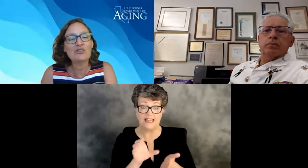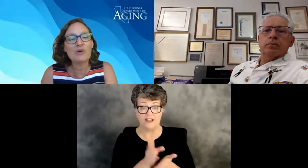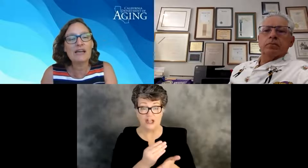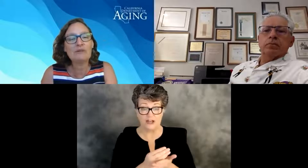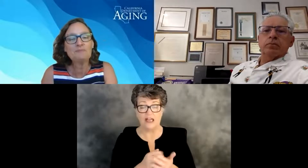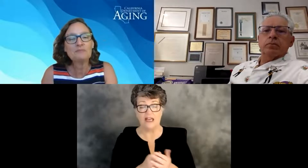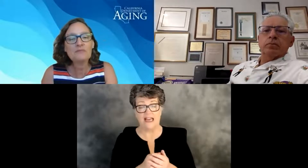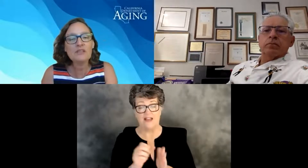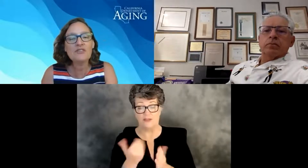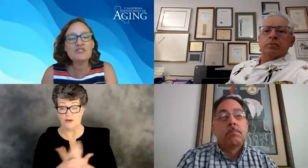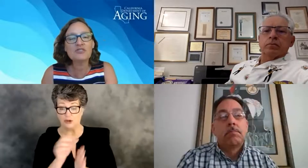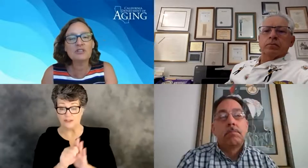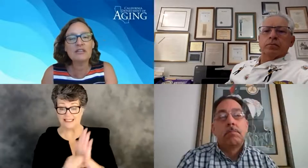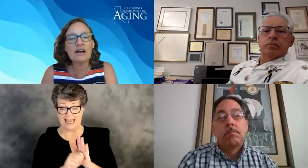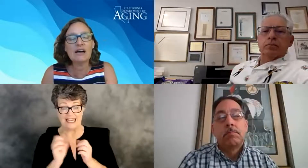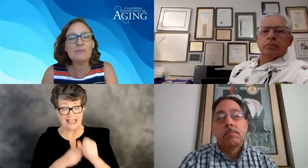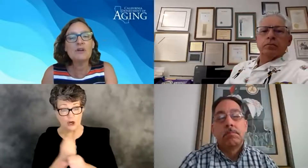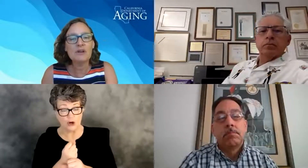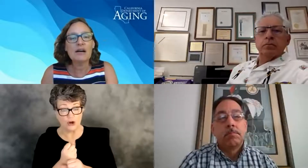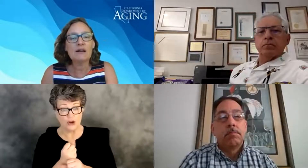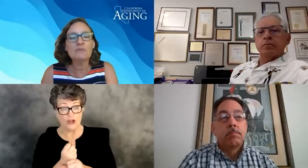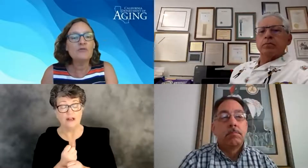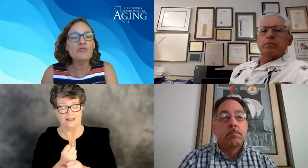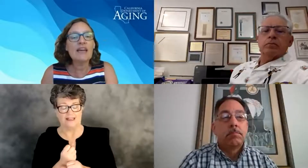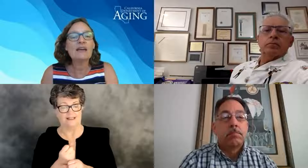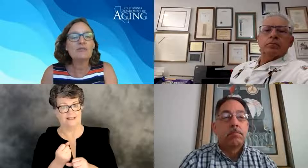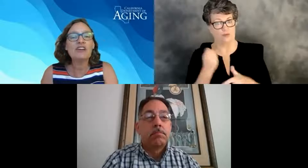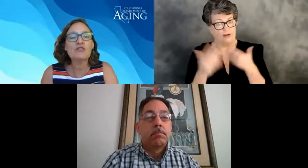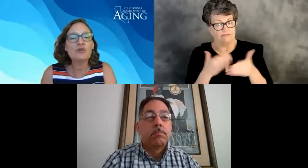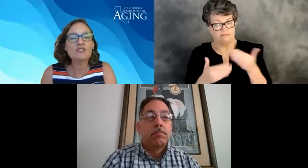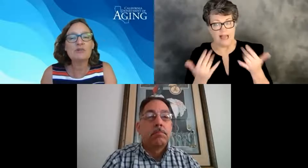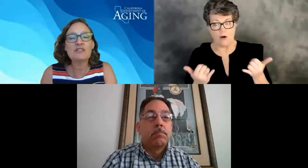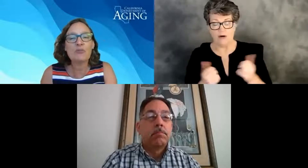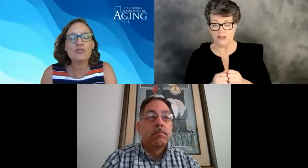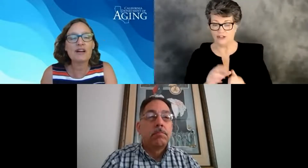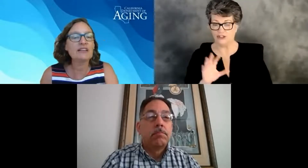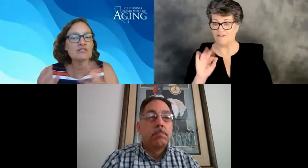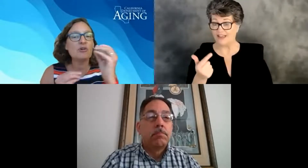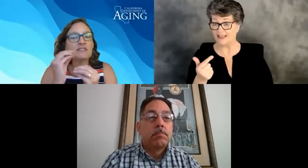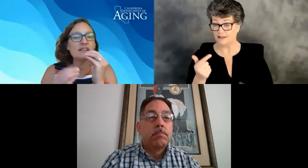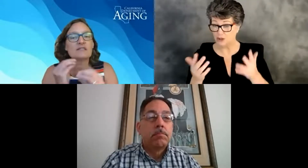weeks underway. So that's certainly moving ahead. But Fig, I don't know if you want to speak to that more